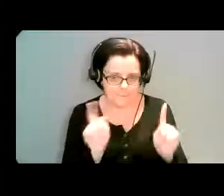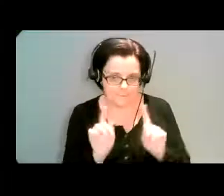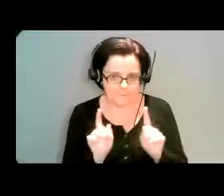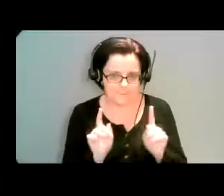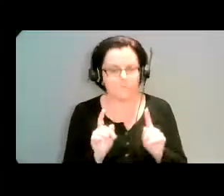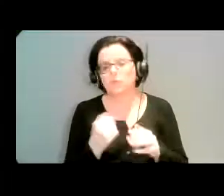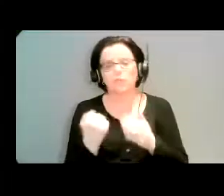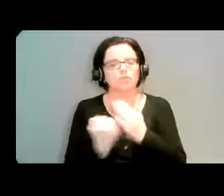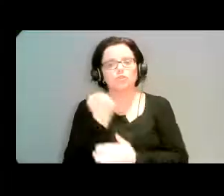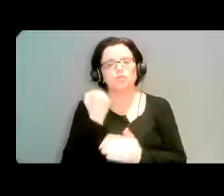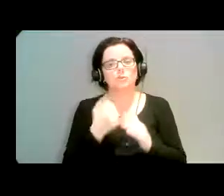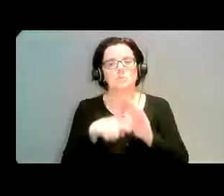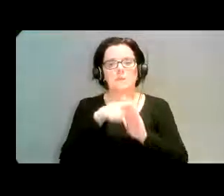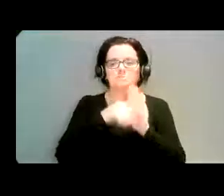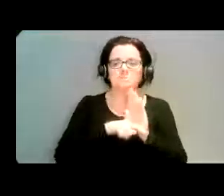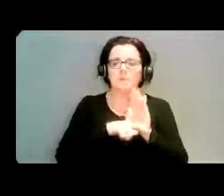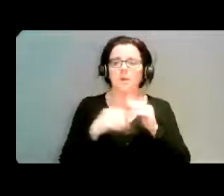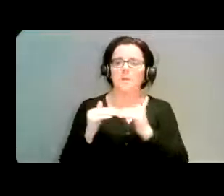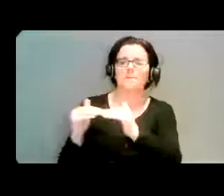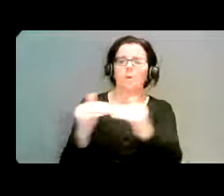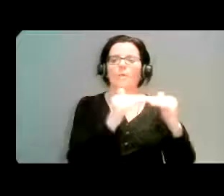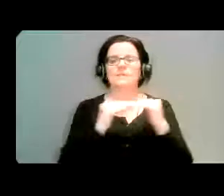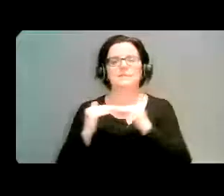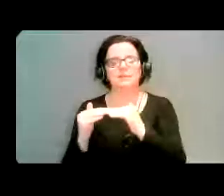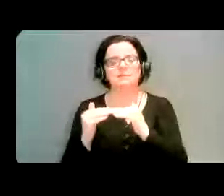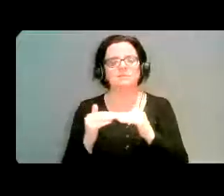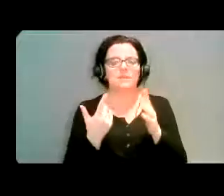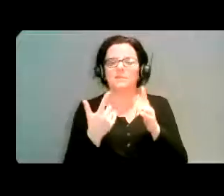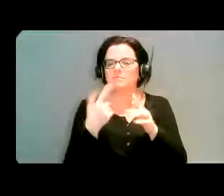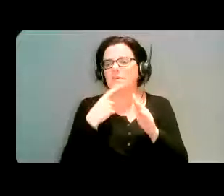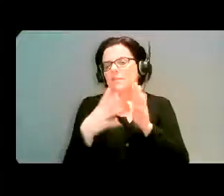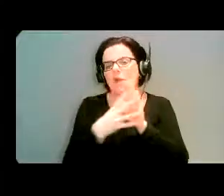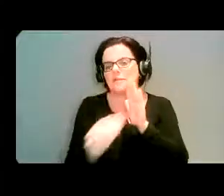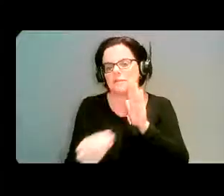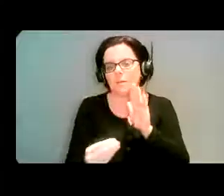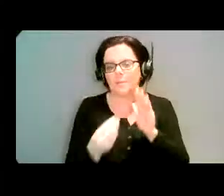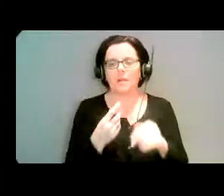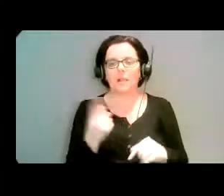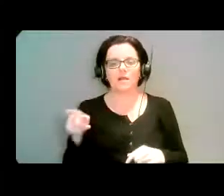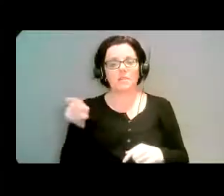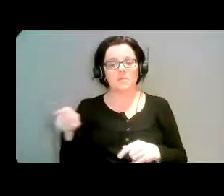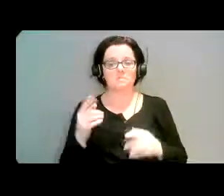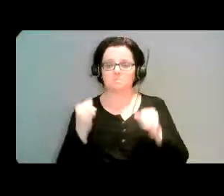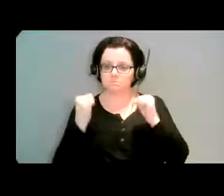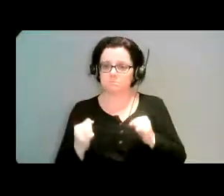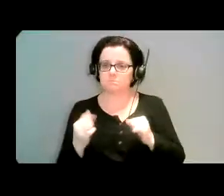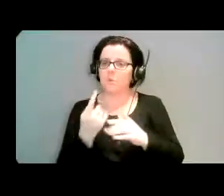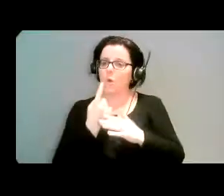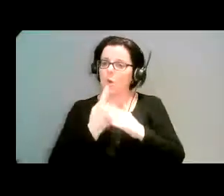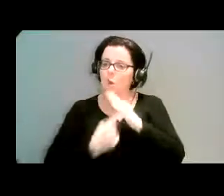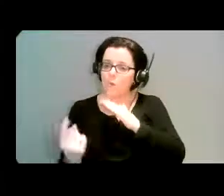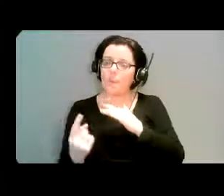blanket policies, like, for example, as I mentioned before, we're only funding